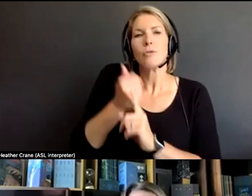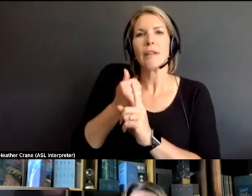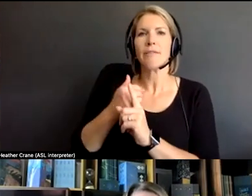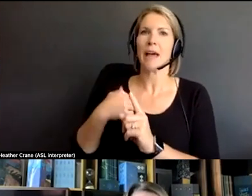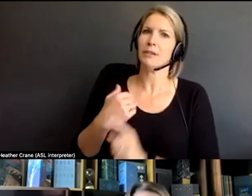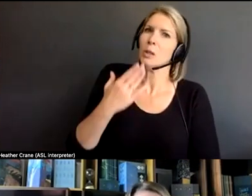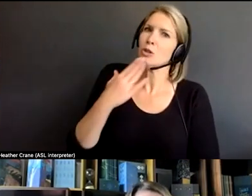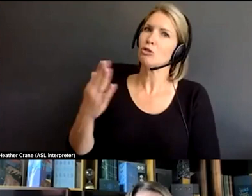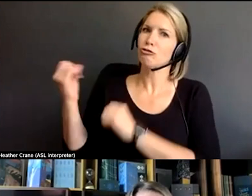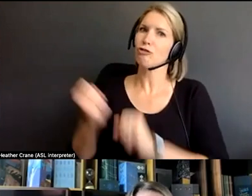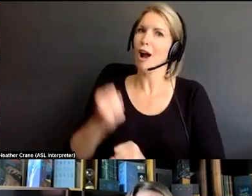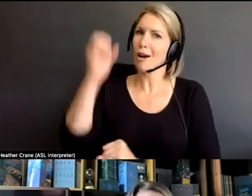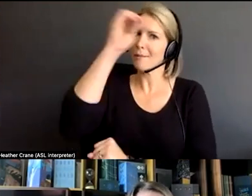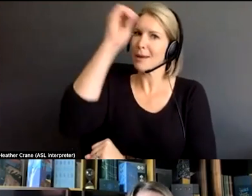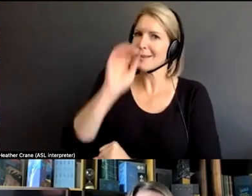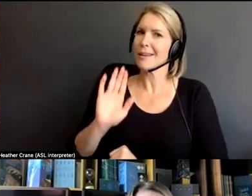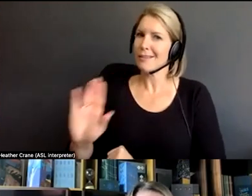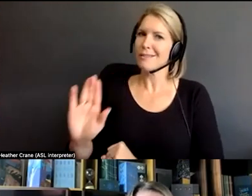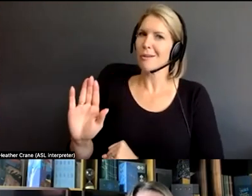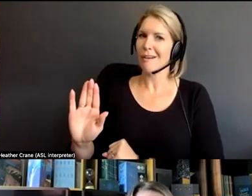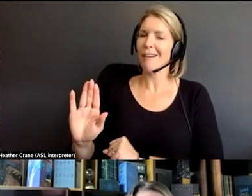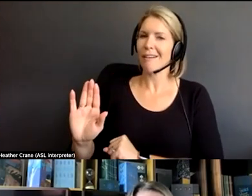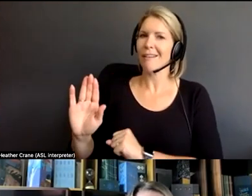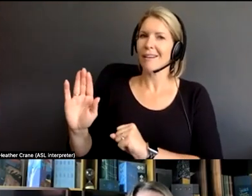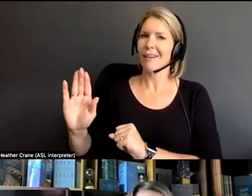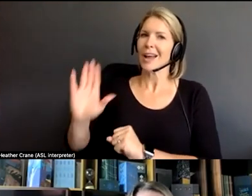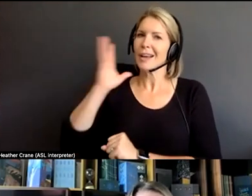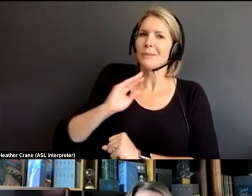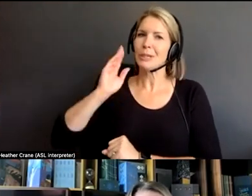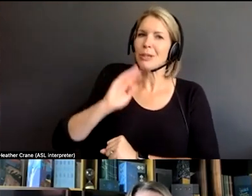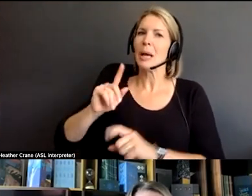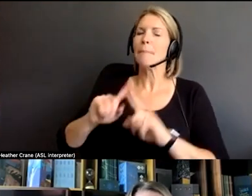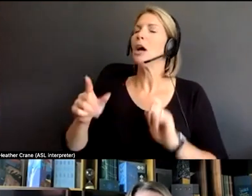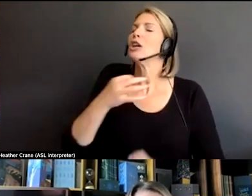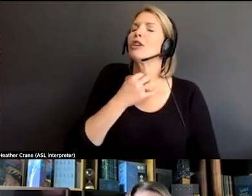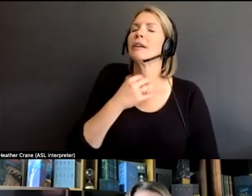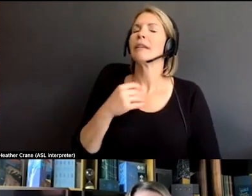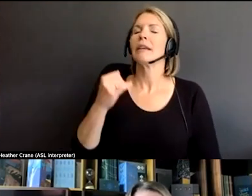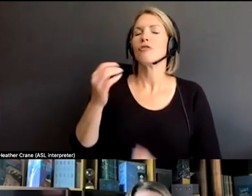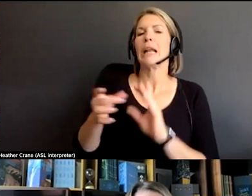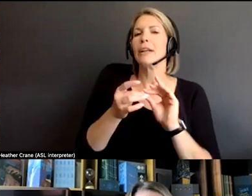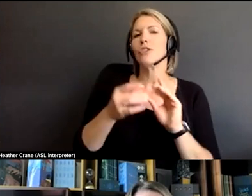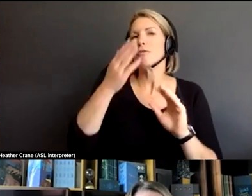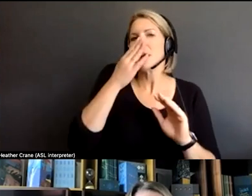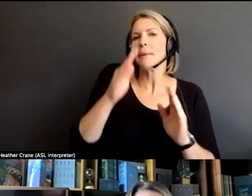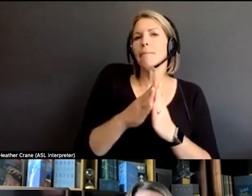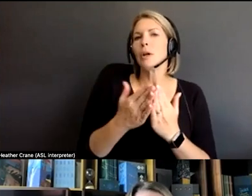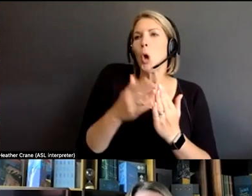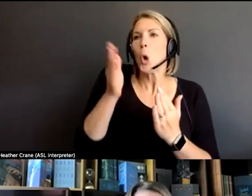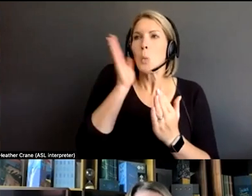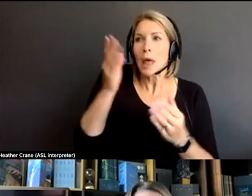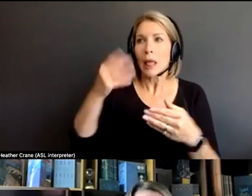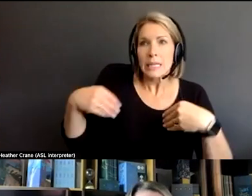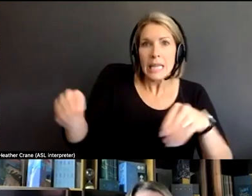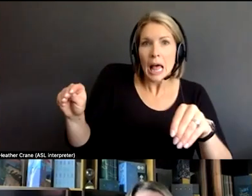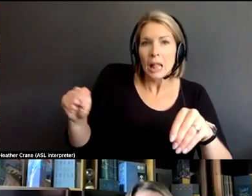doesn't. So what for you as somebody who's looking at covers with this express purpose of deciding, is this going to sell? What do you